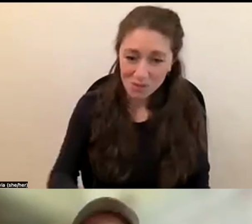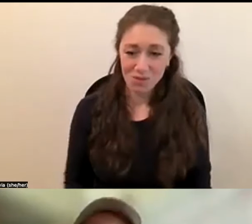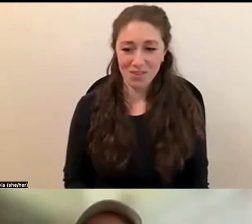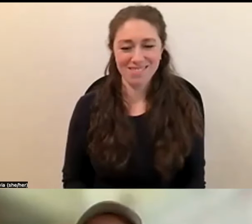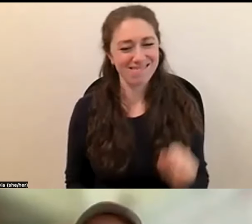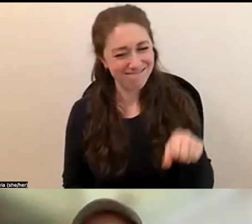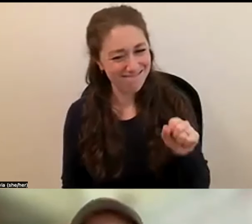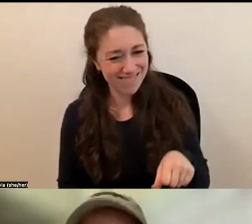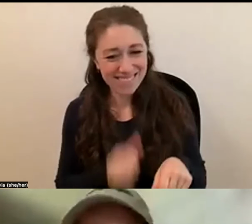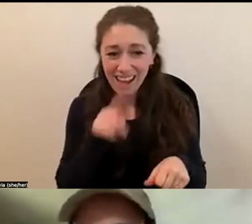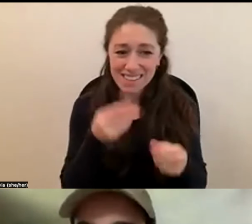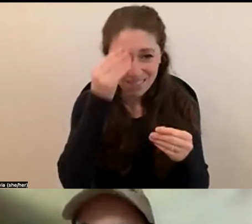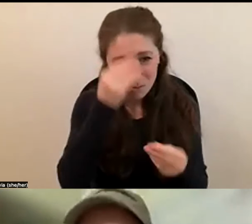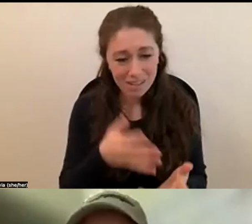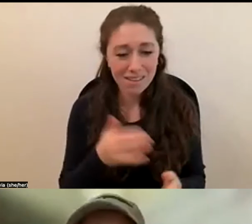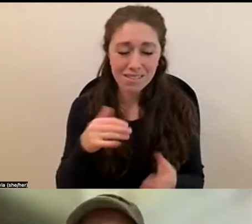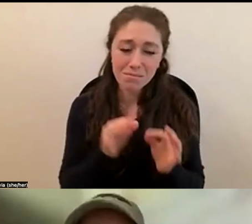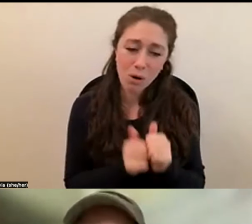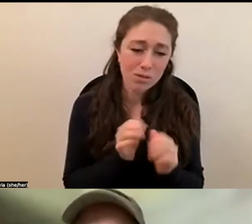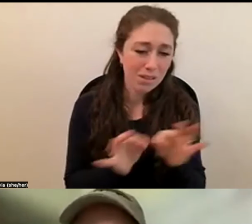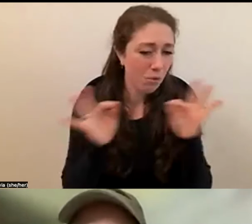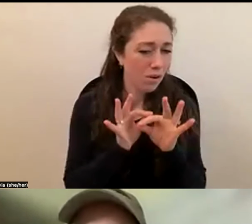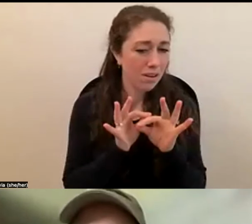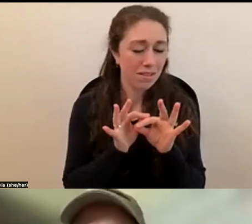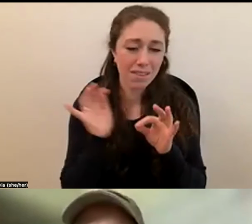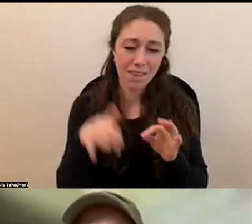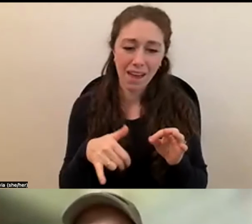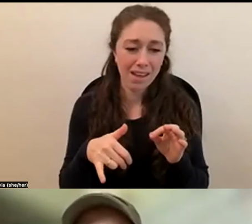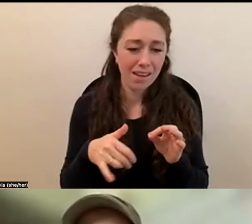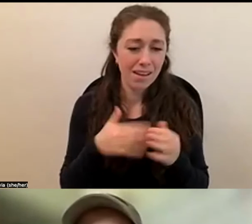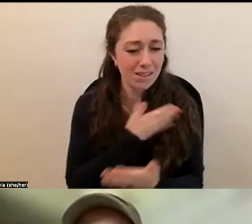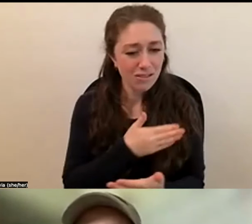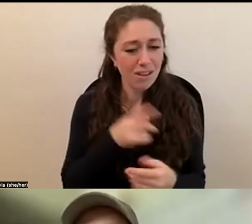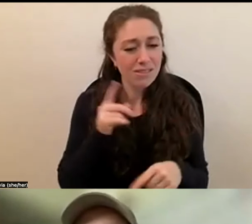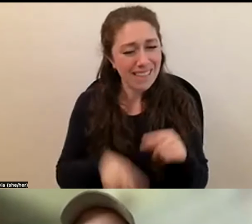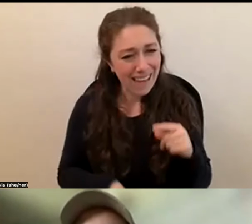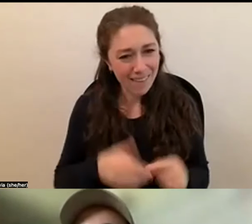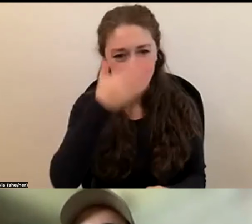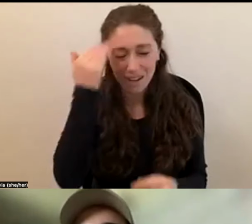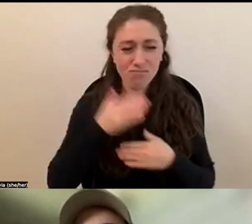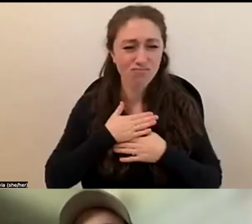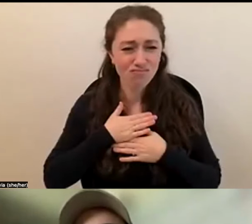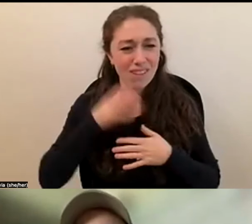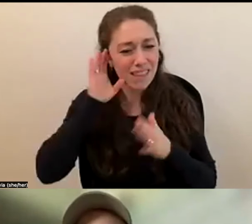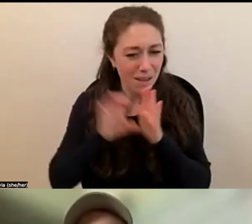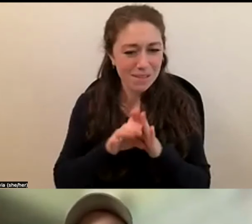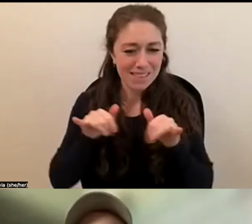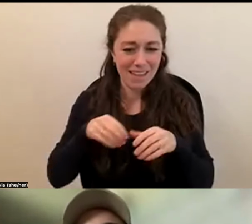the material. And I mean, that's the most important archive, is the one that the songs we can't forget, the images that stay with us.